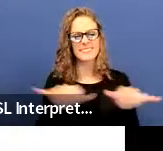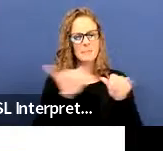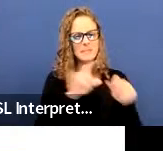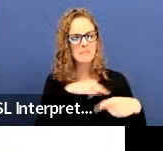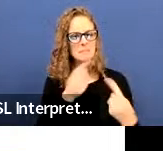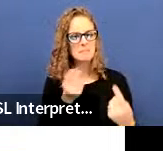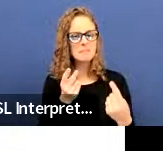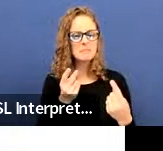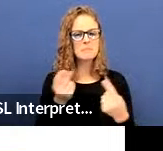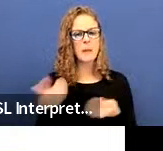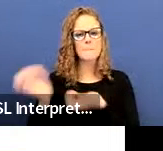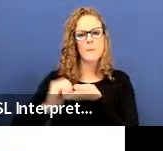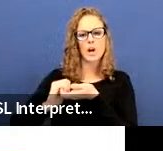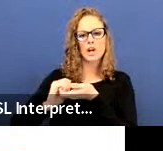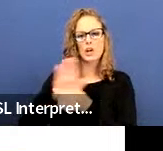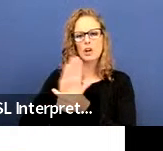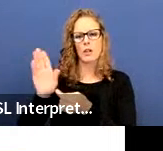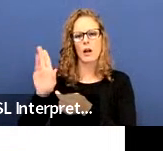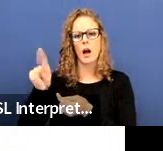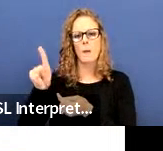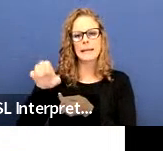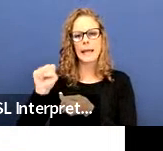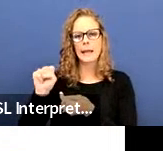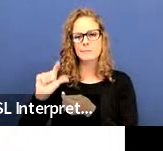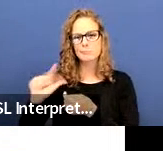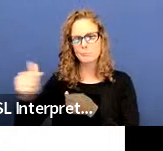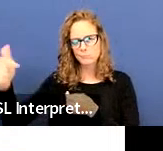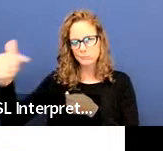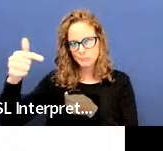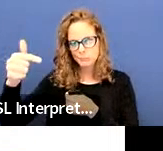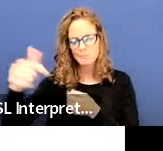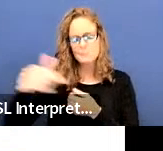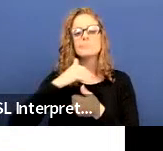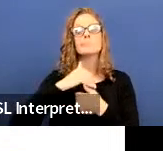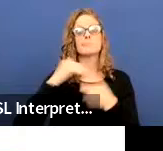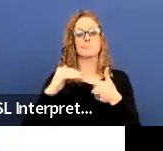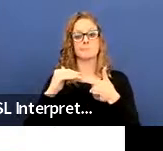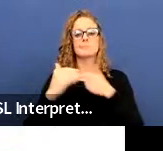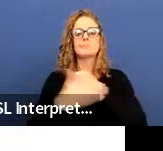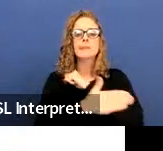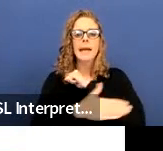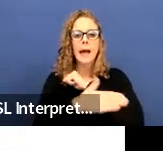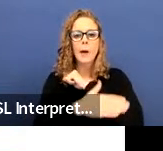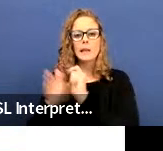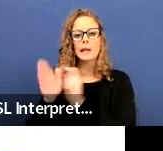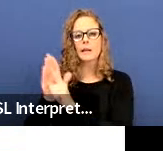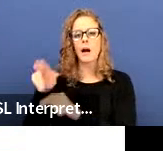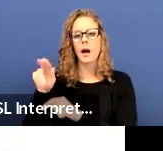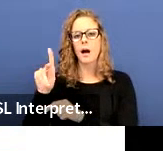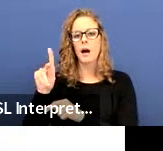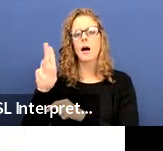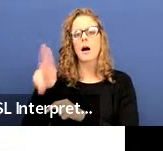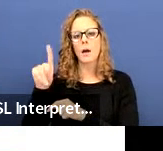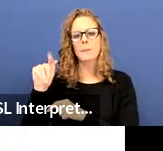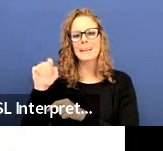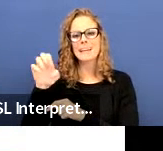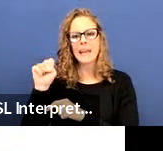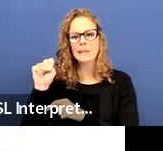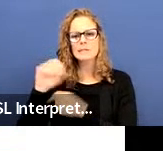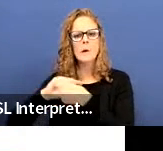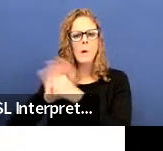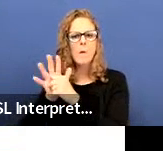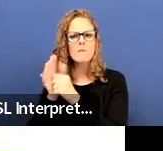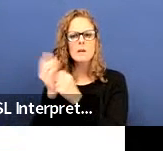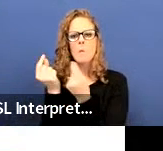sort of partner updates. We'll do a little bit of the county updates and see where we are in terms of COVID. I'm